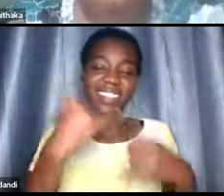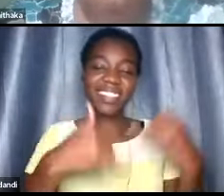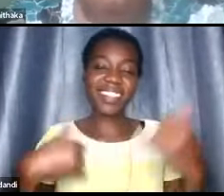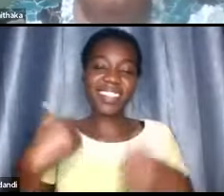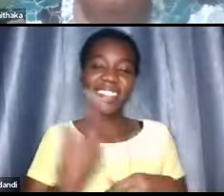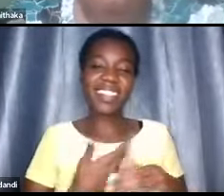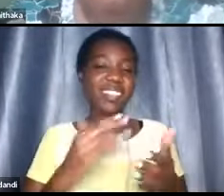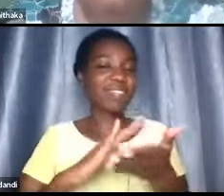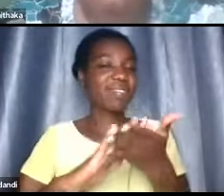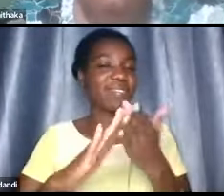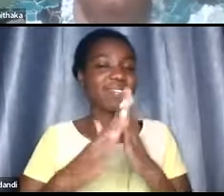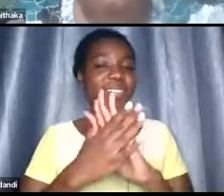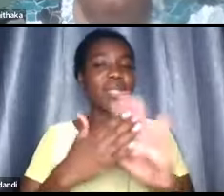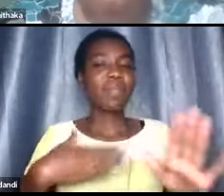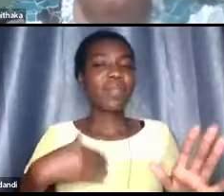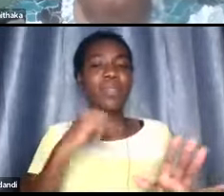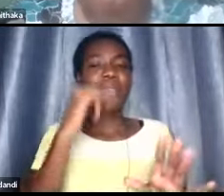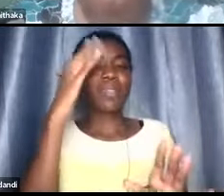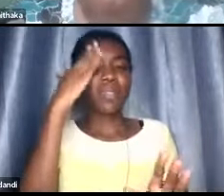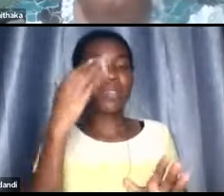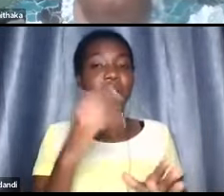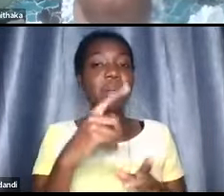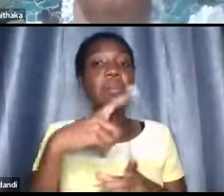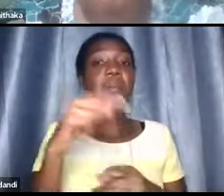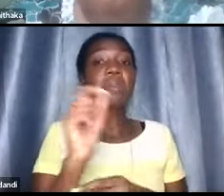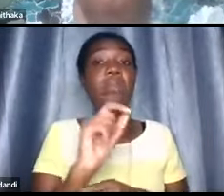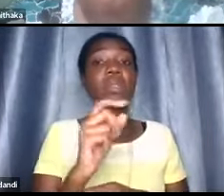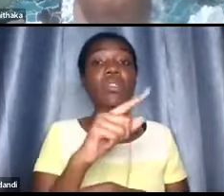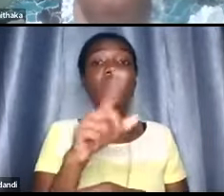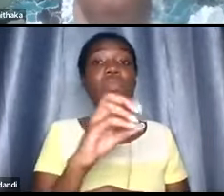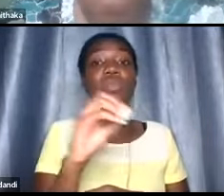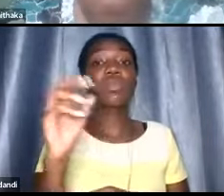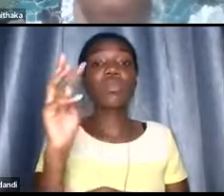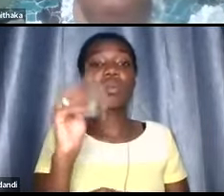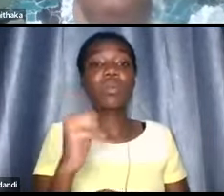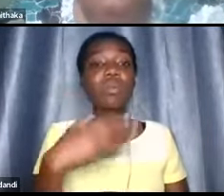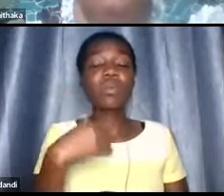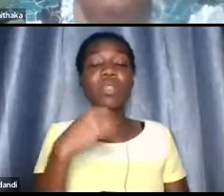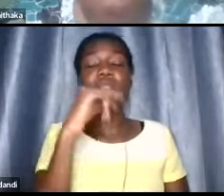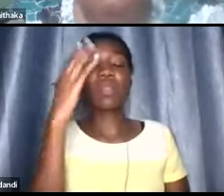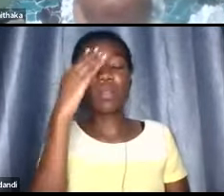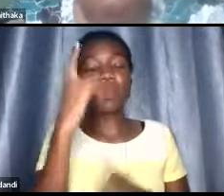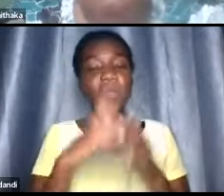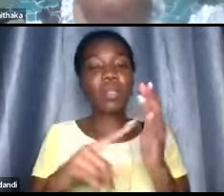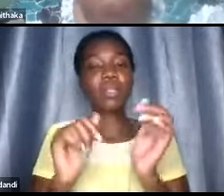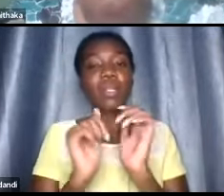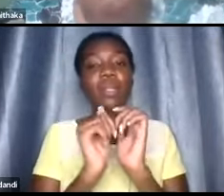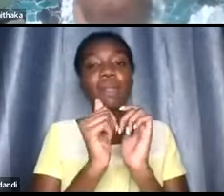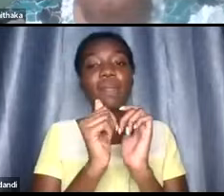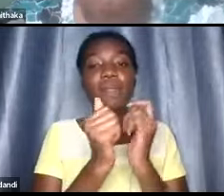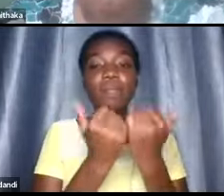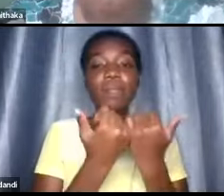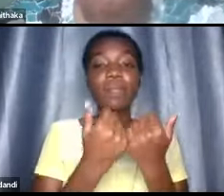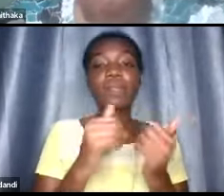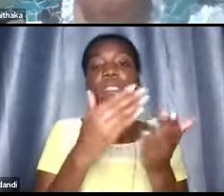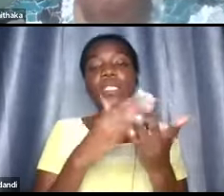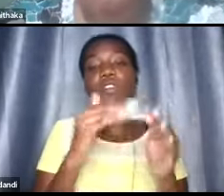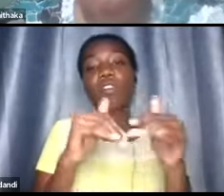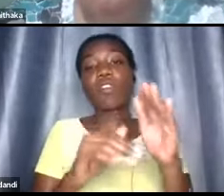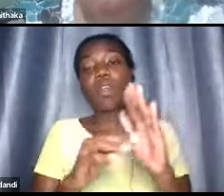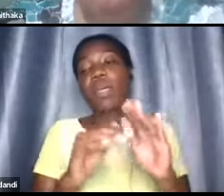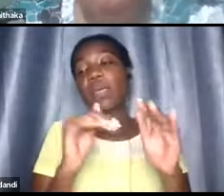I don't know. I wrote to Zoom. They haven't gotten back to me. I don't know what's happening. Nowadays, most of our Some of our followers are not able to